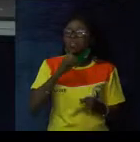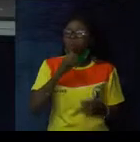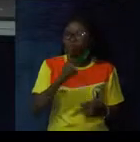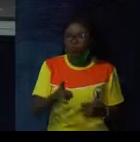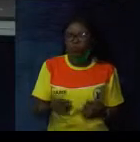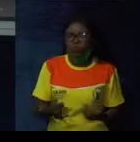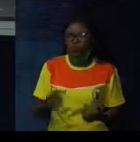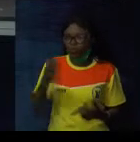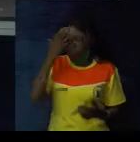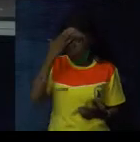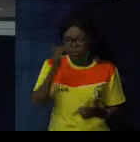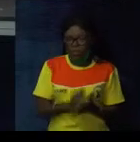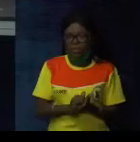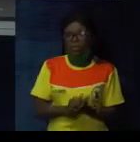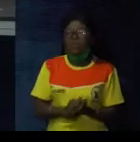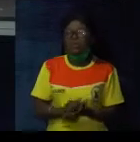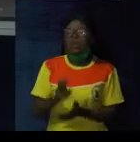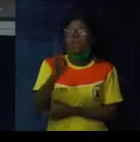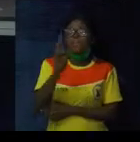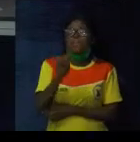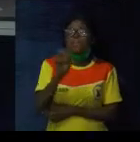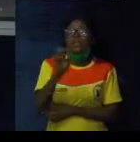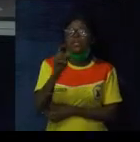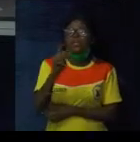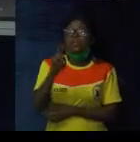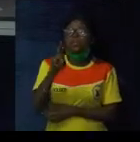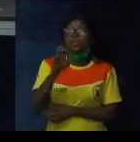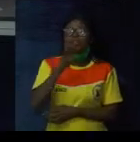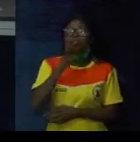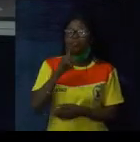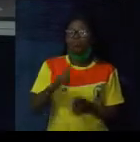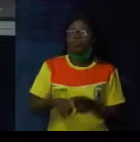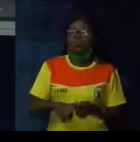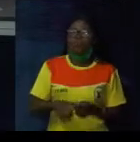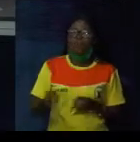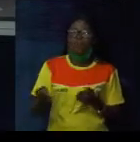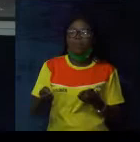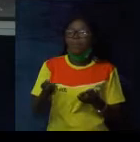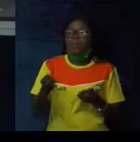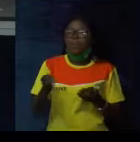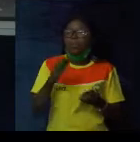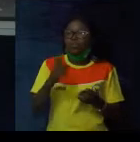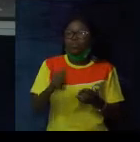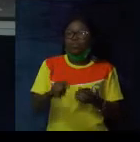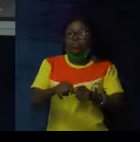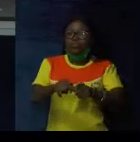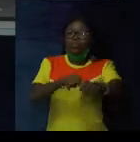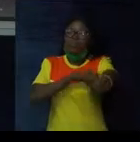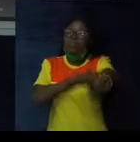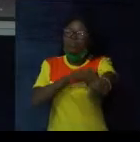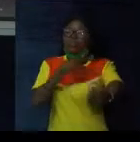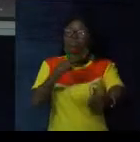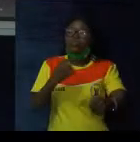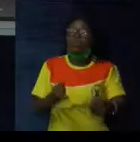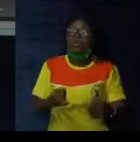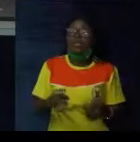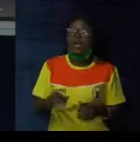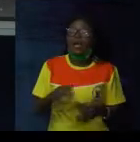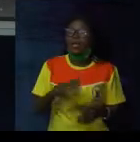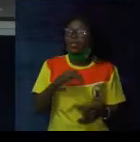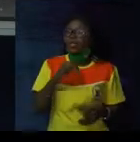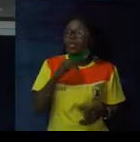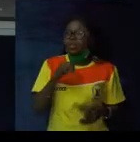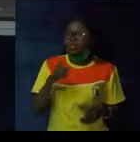meter. I mean, even if you are not sure of the Kelvin, you know that meter is used to measure length. That is what we did last week. So we use Kelvin to